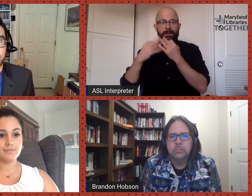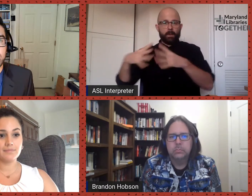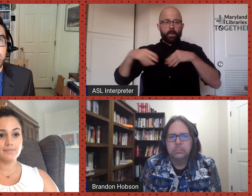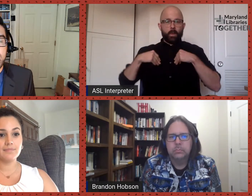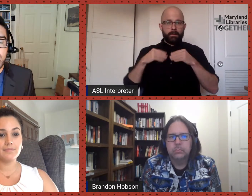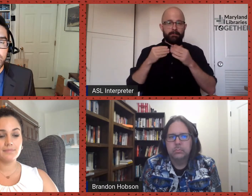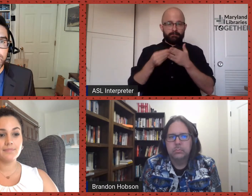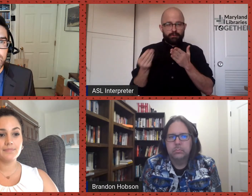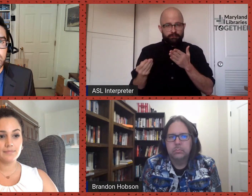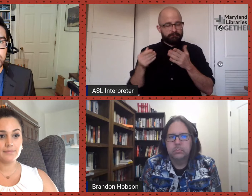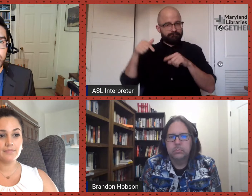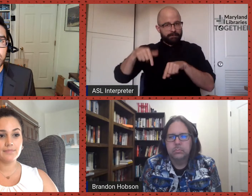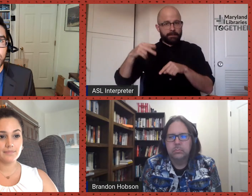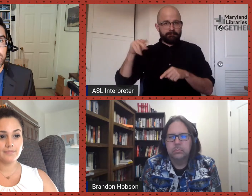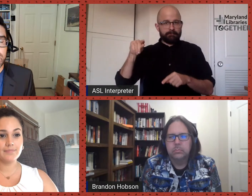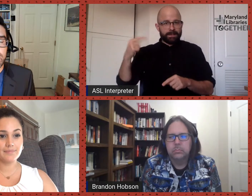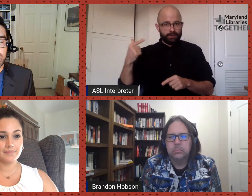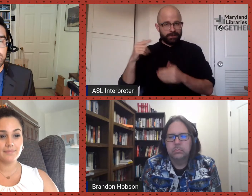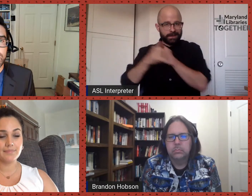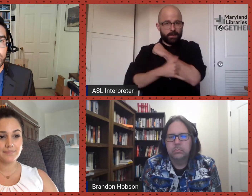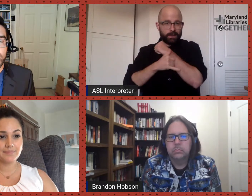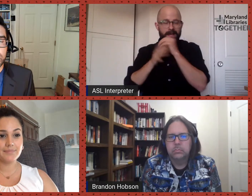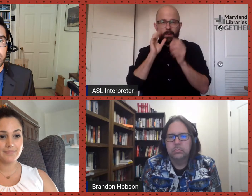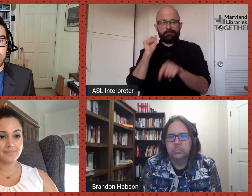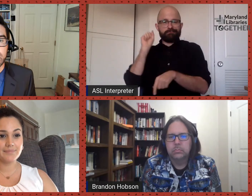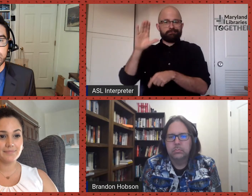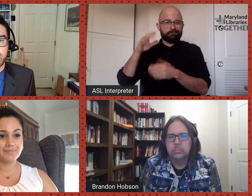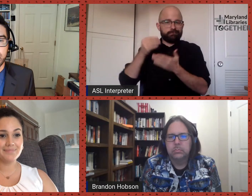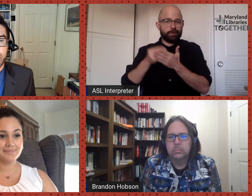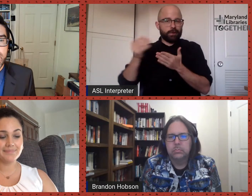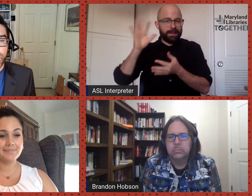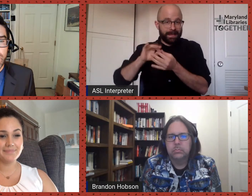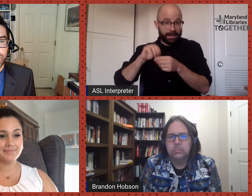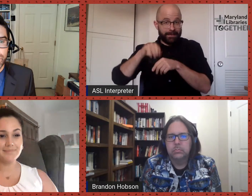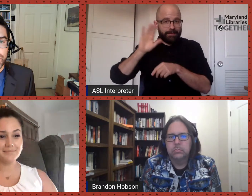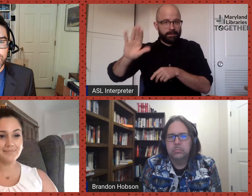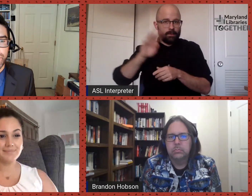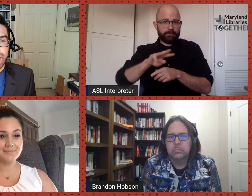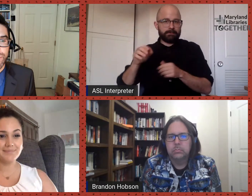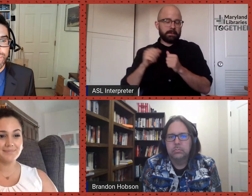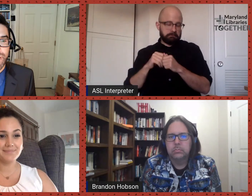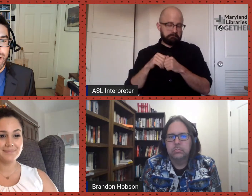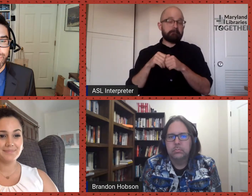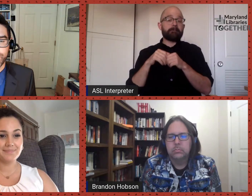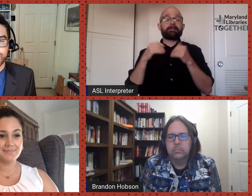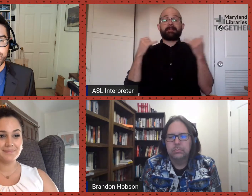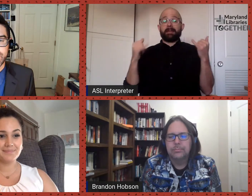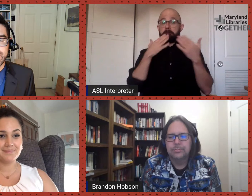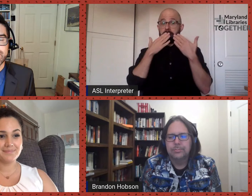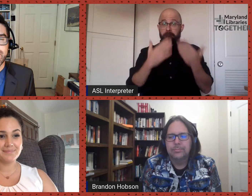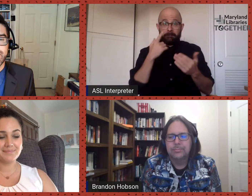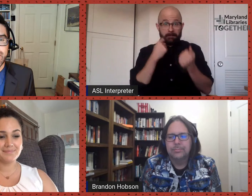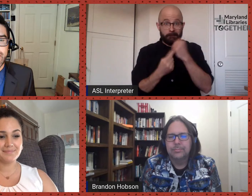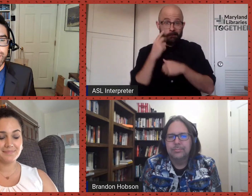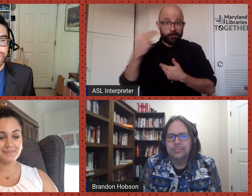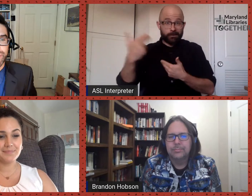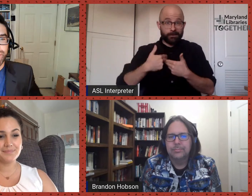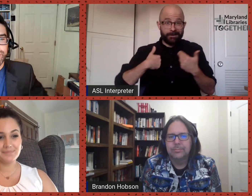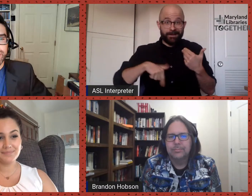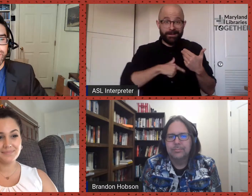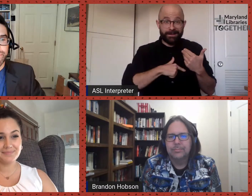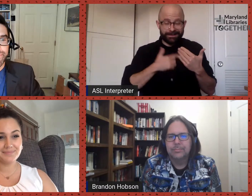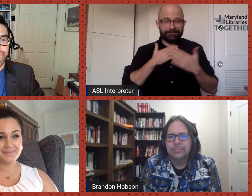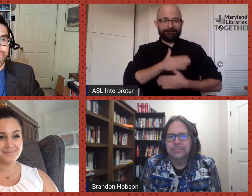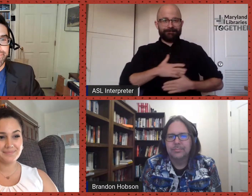George's County. And I'll put the direct purchasing link to their website in the chat. But without further ado, thank you everyone for joining us and enjoy